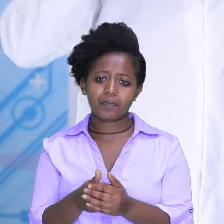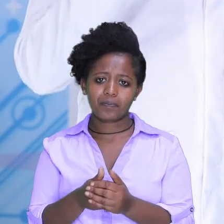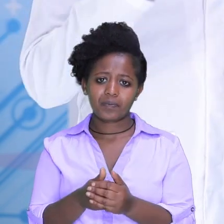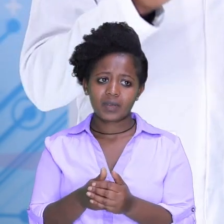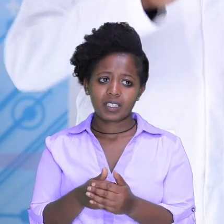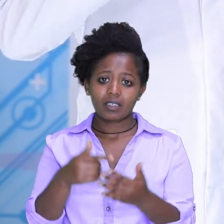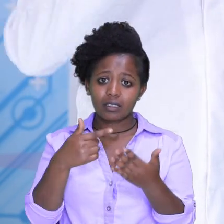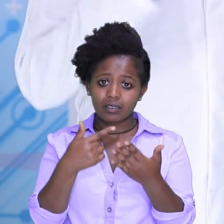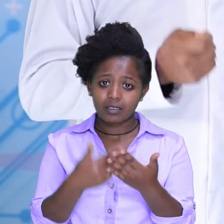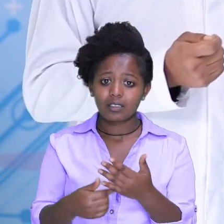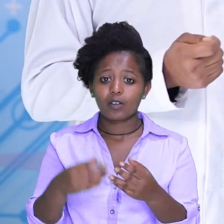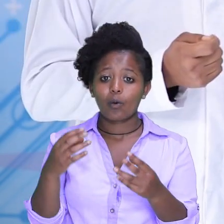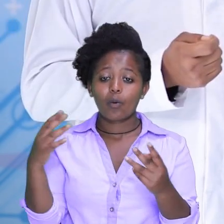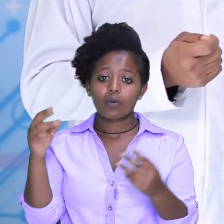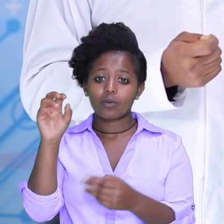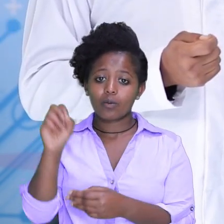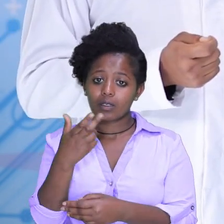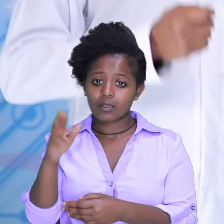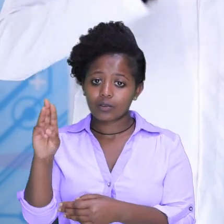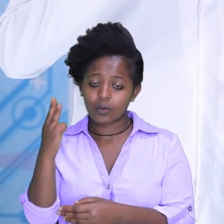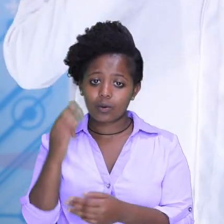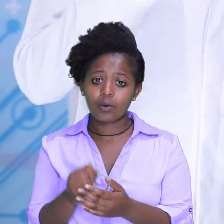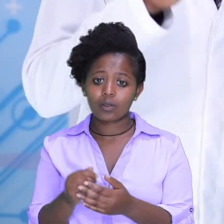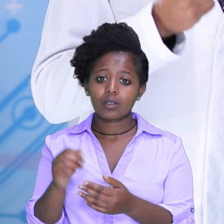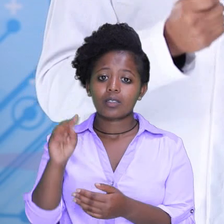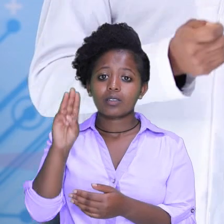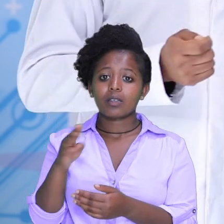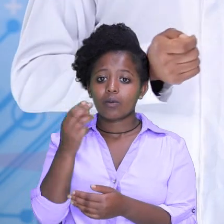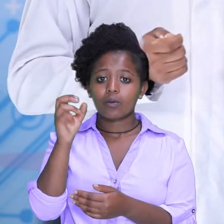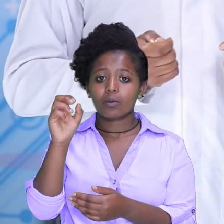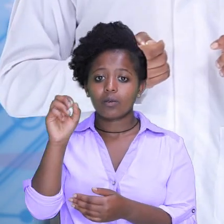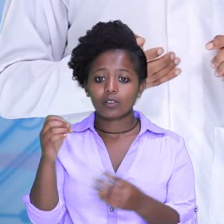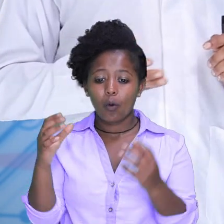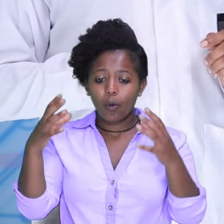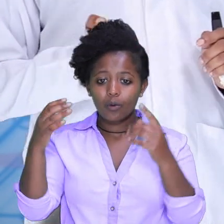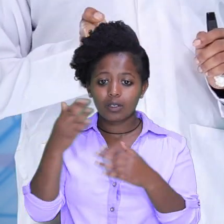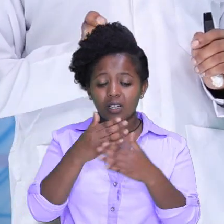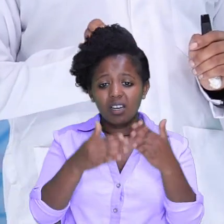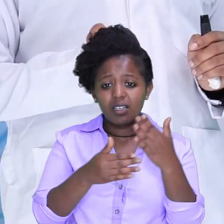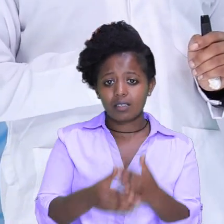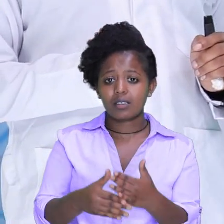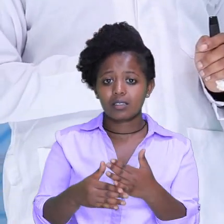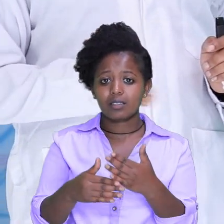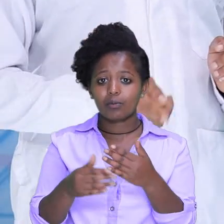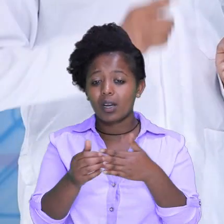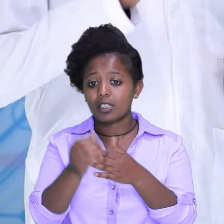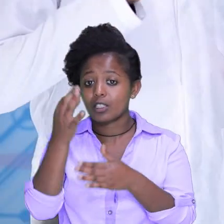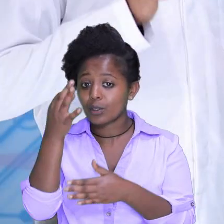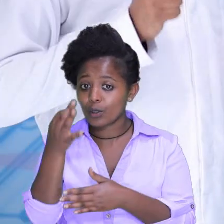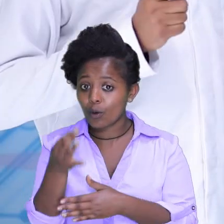At this city, at Warsaw, the Warsaw Pact was organized by the leading